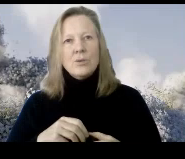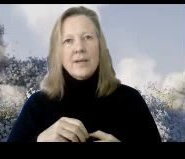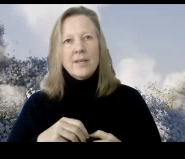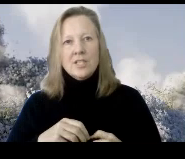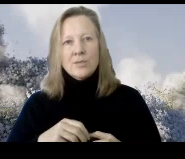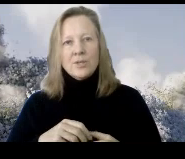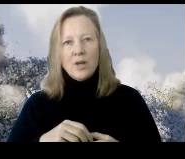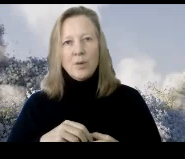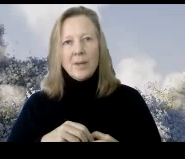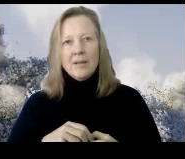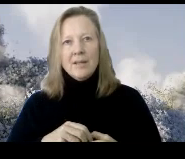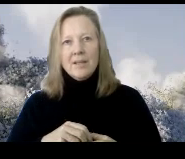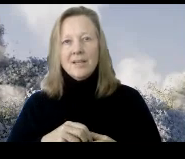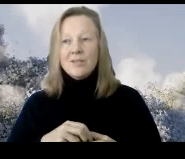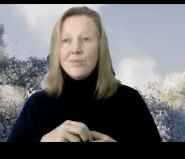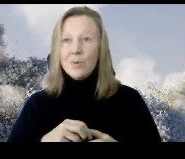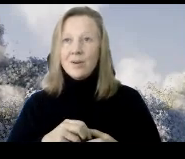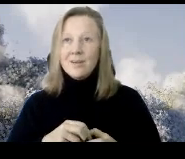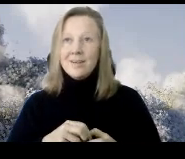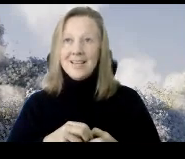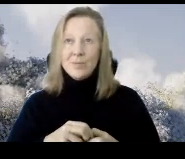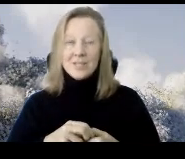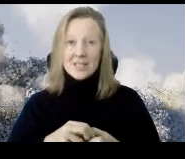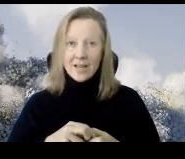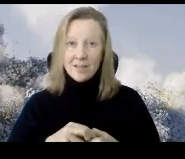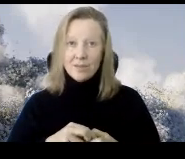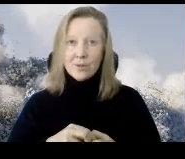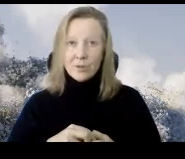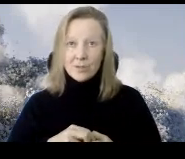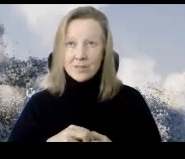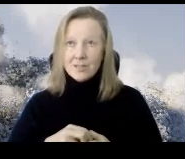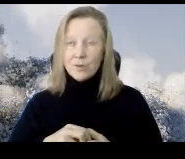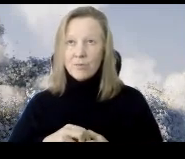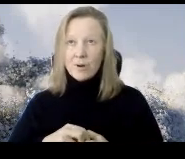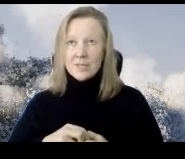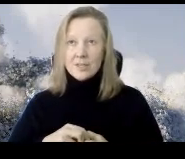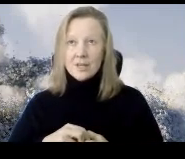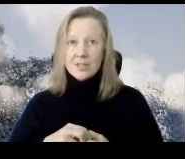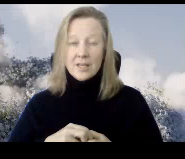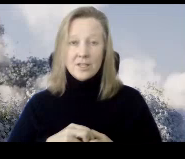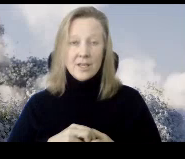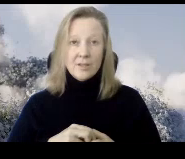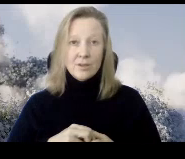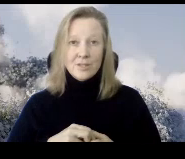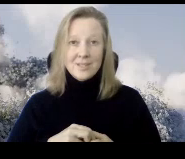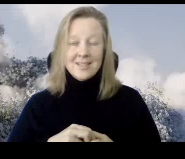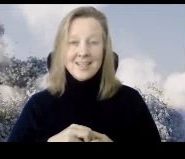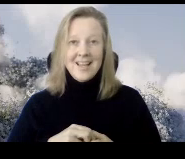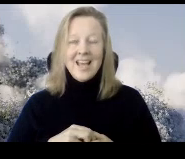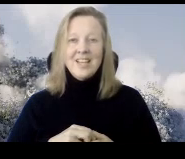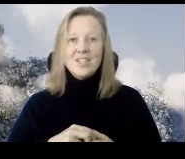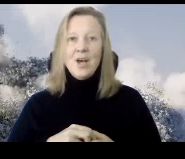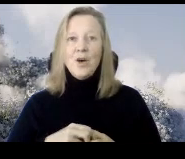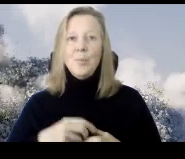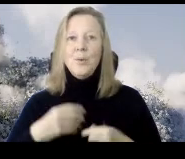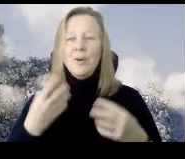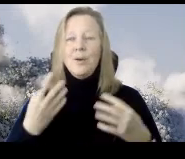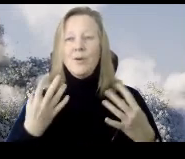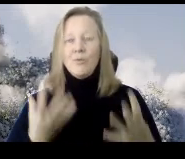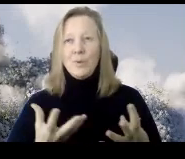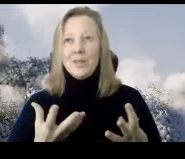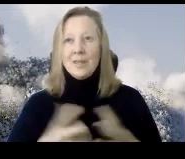So strategies for CELBAN it was designed for nurses, so for our internationally educated nurses, and it's to